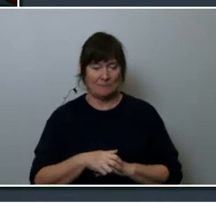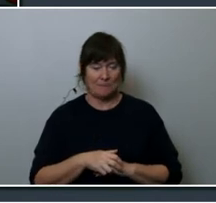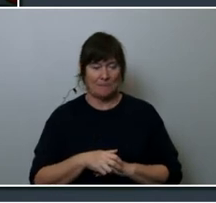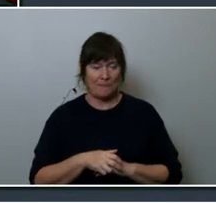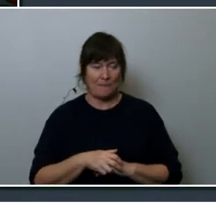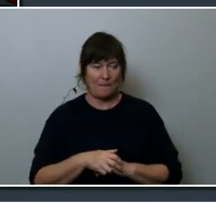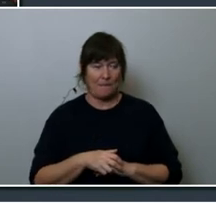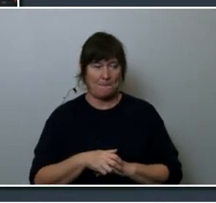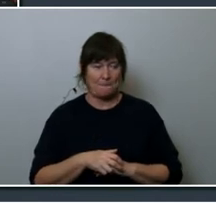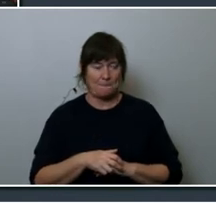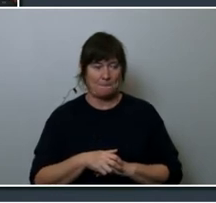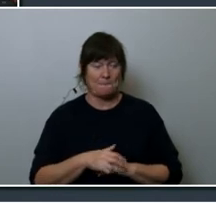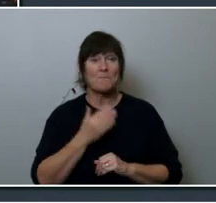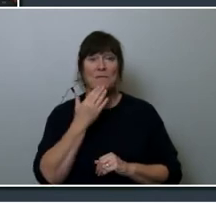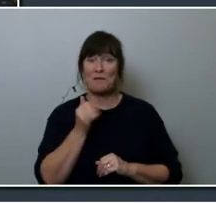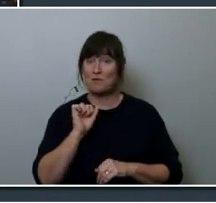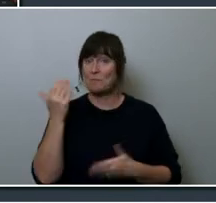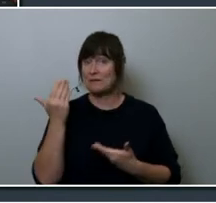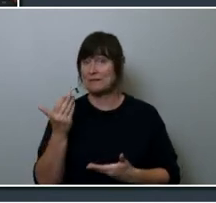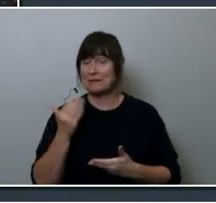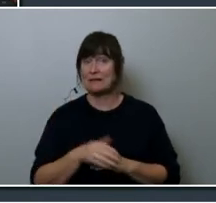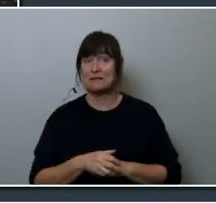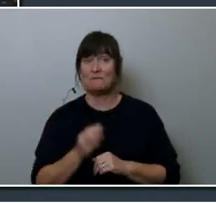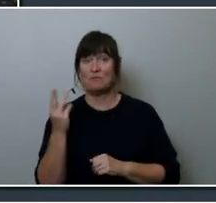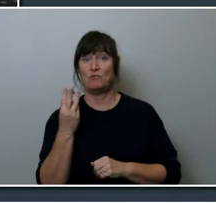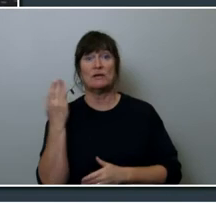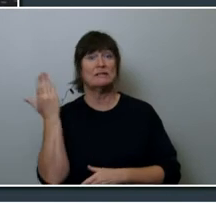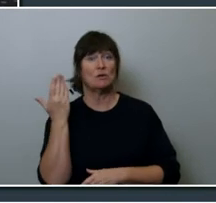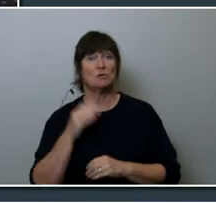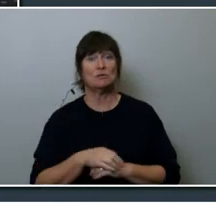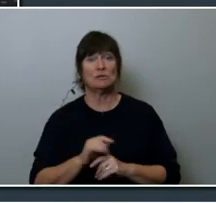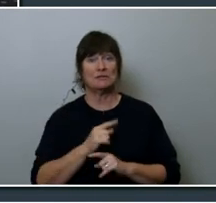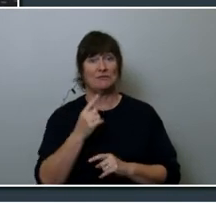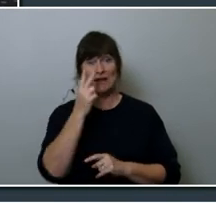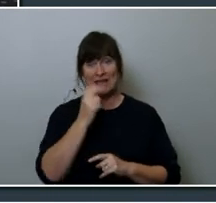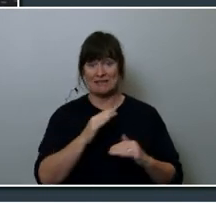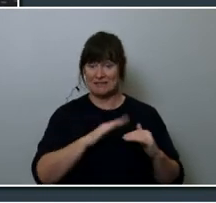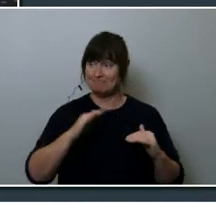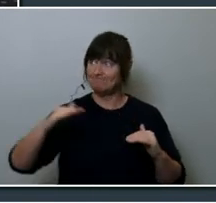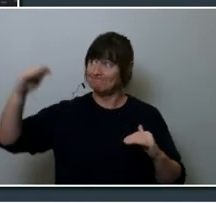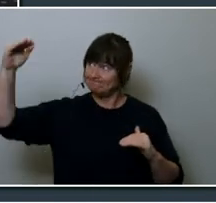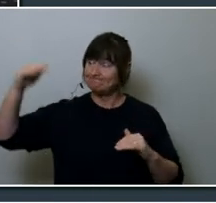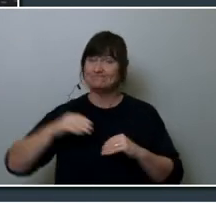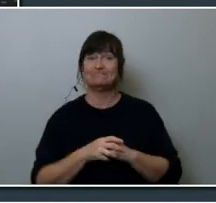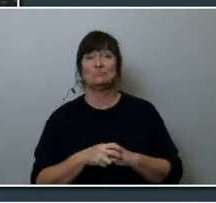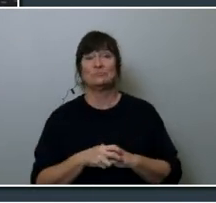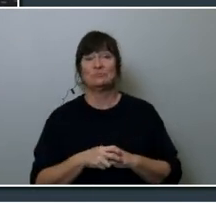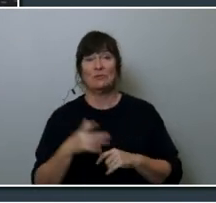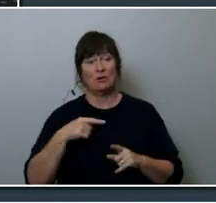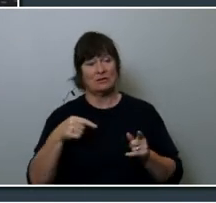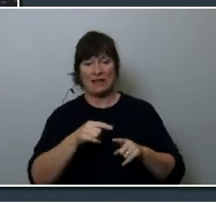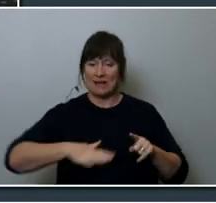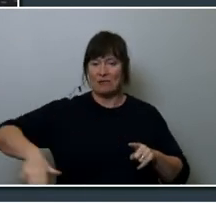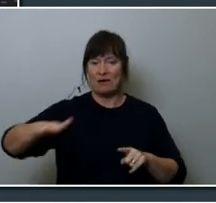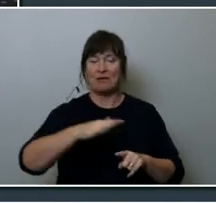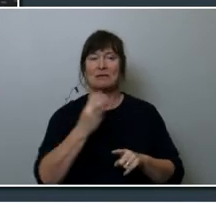Chair. Thank you for the presentation from the three schools and the different ages of students from within the Taradale